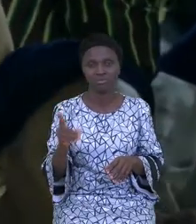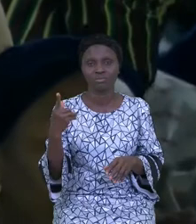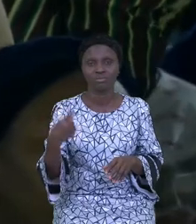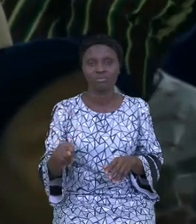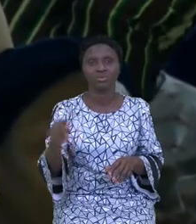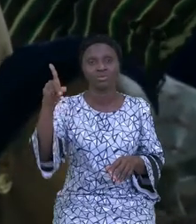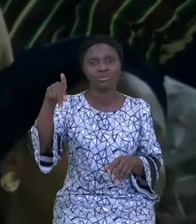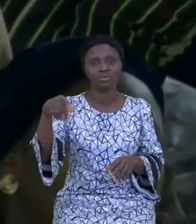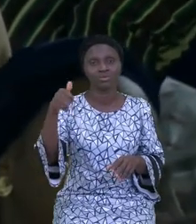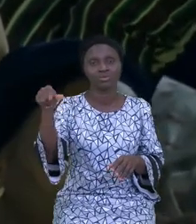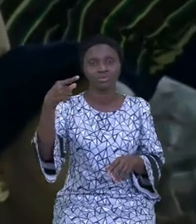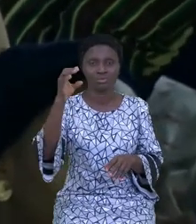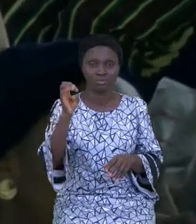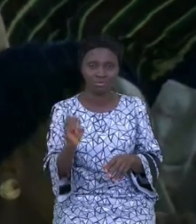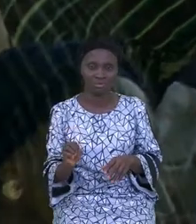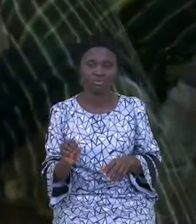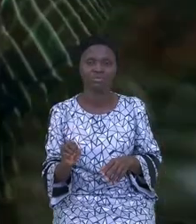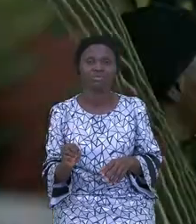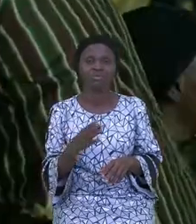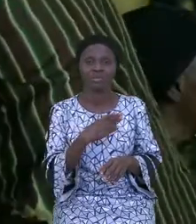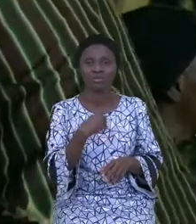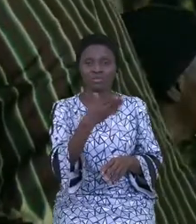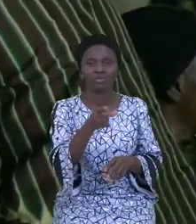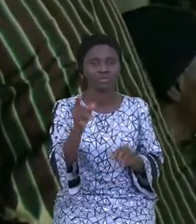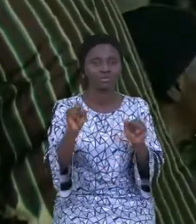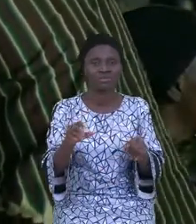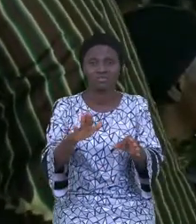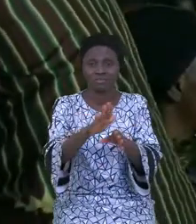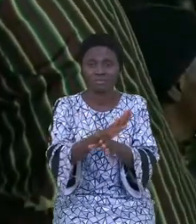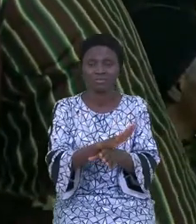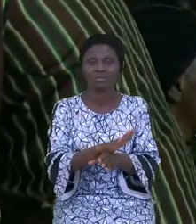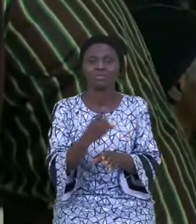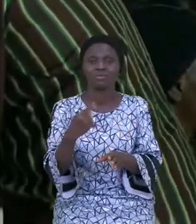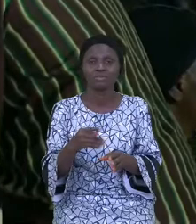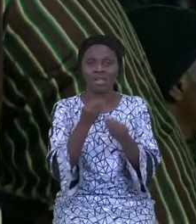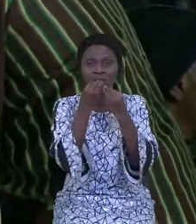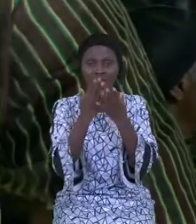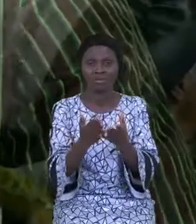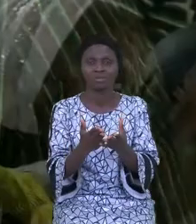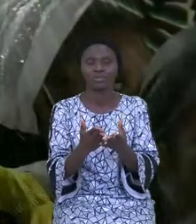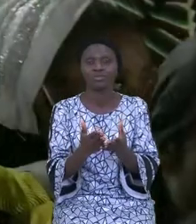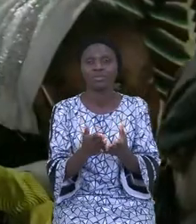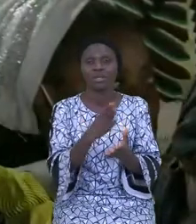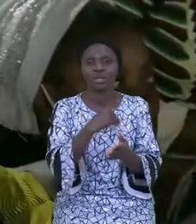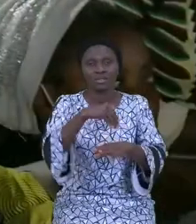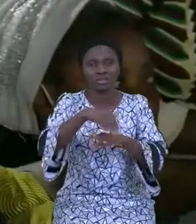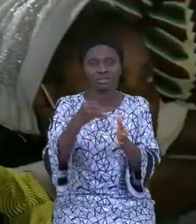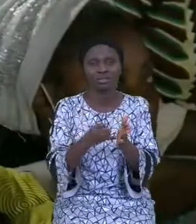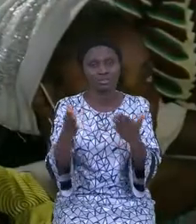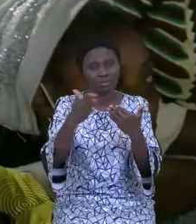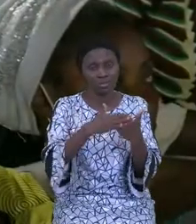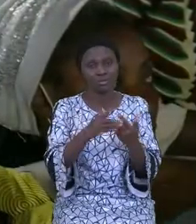Fill all the details you have. There, send it back to us. We will have